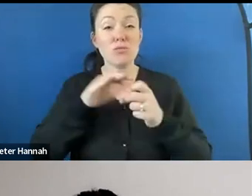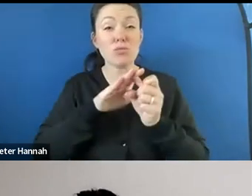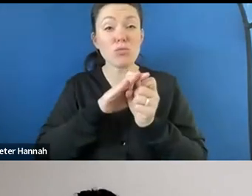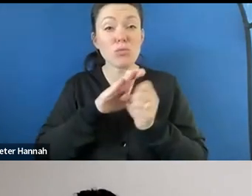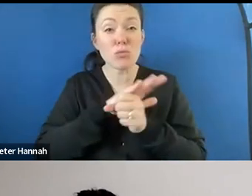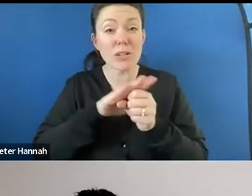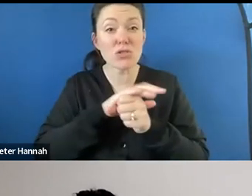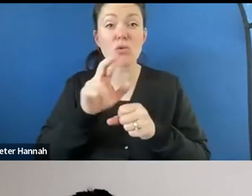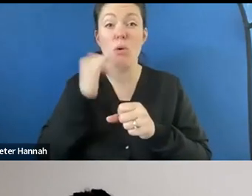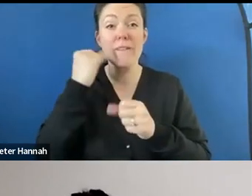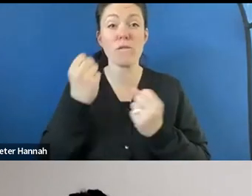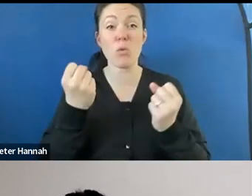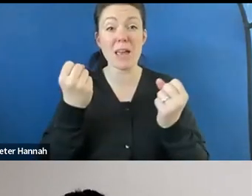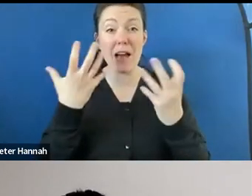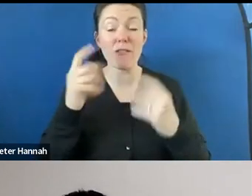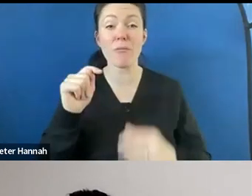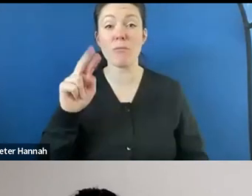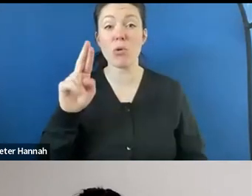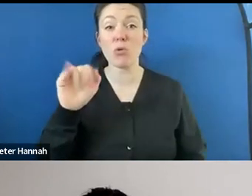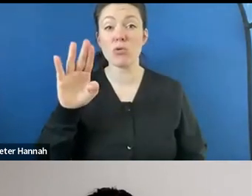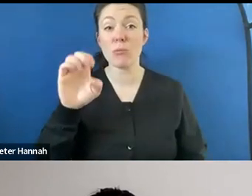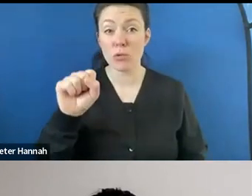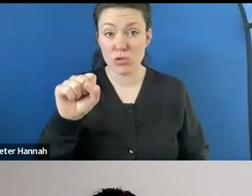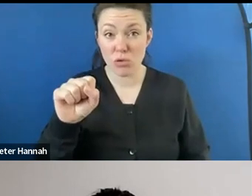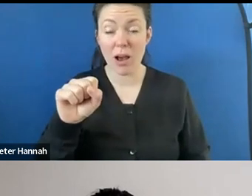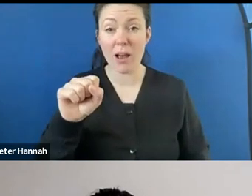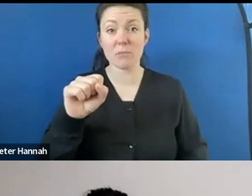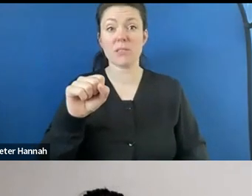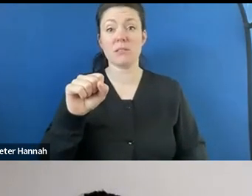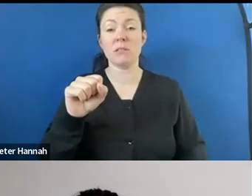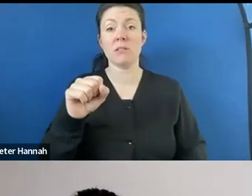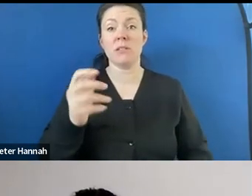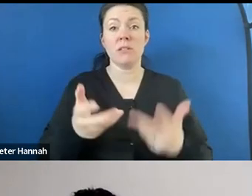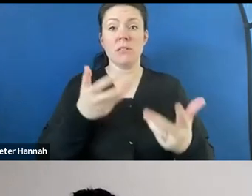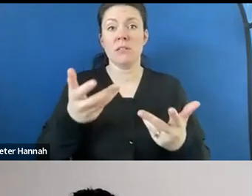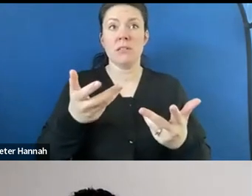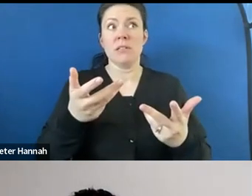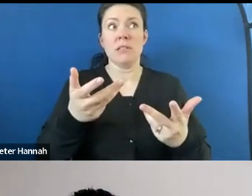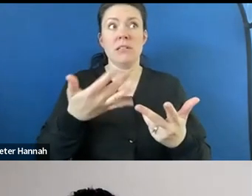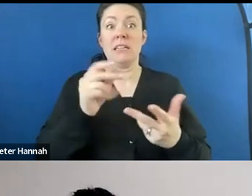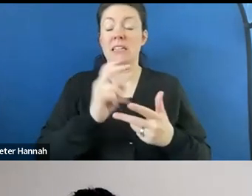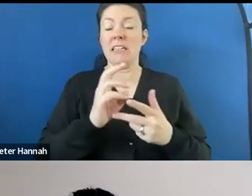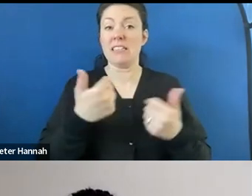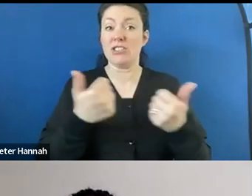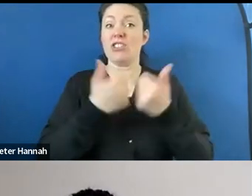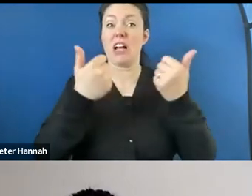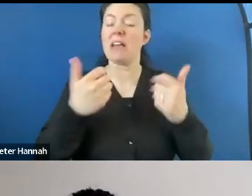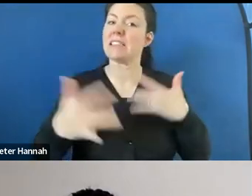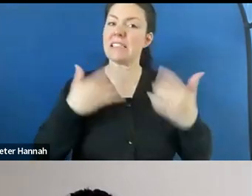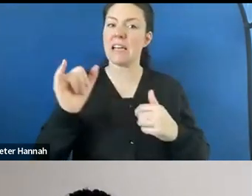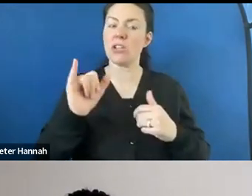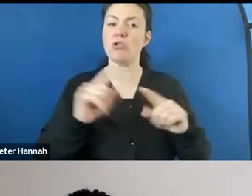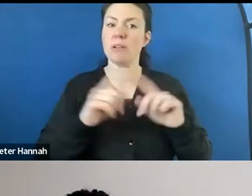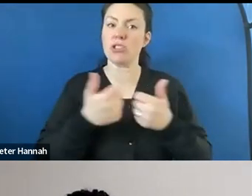embedding multiple tribes, you know, within different spaces. I think that it's difficult and exciting, especially if